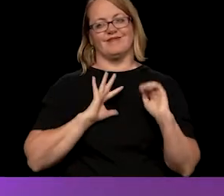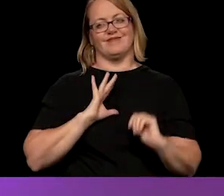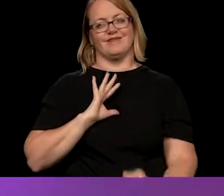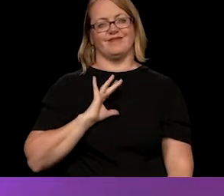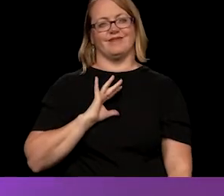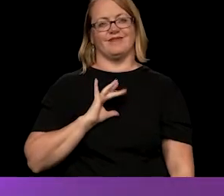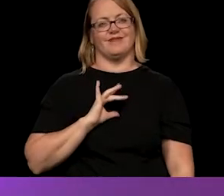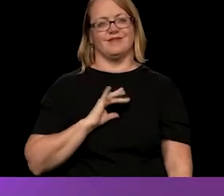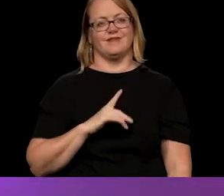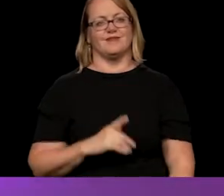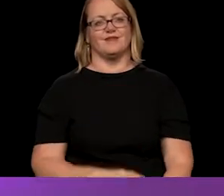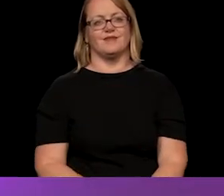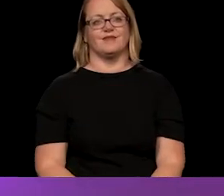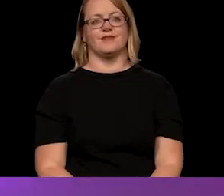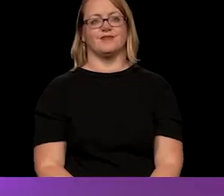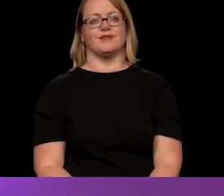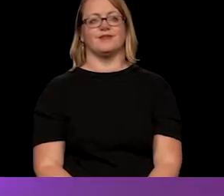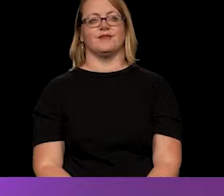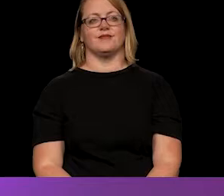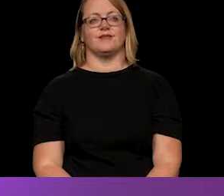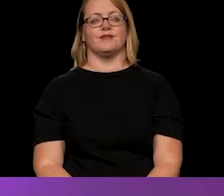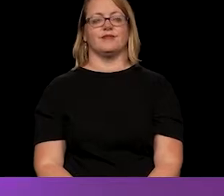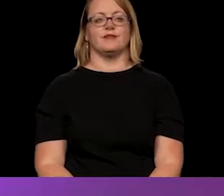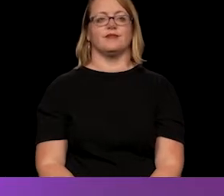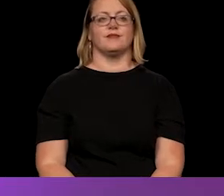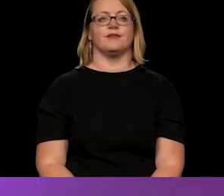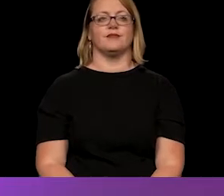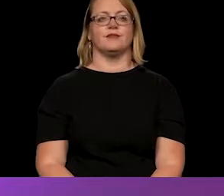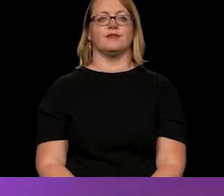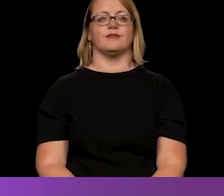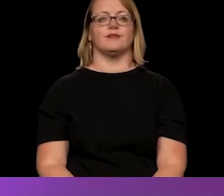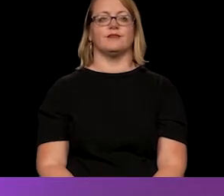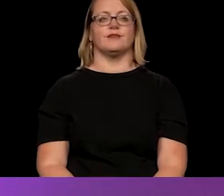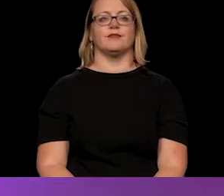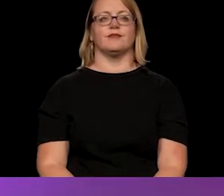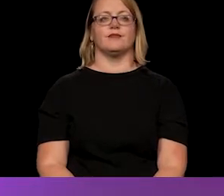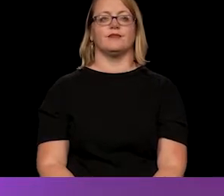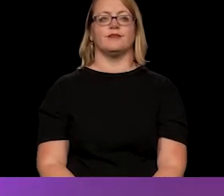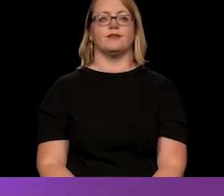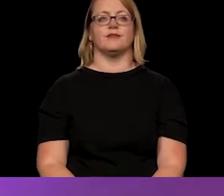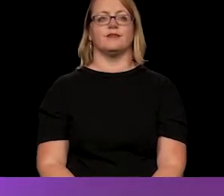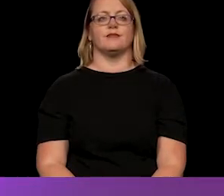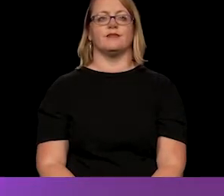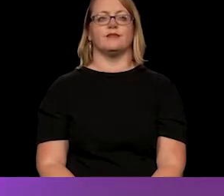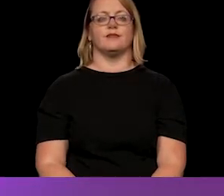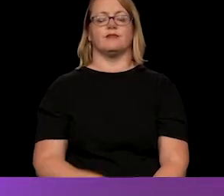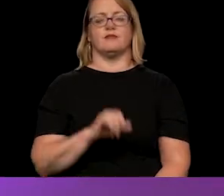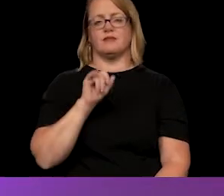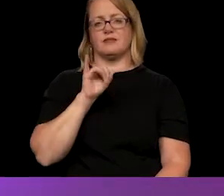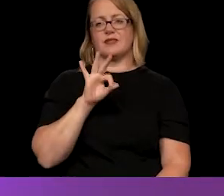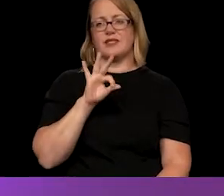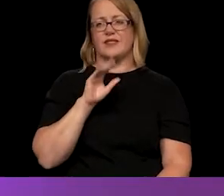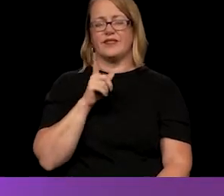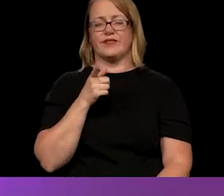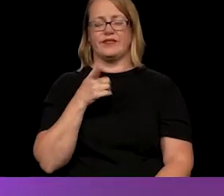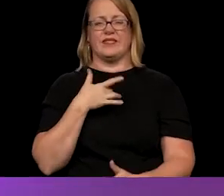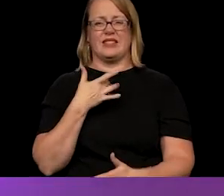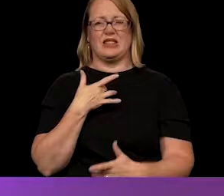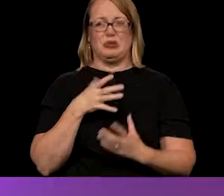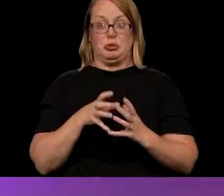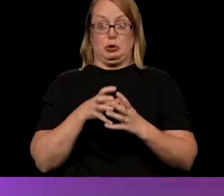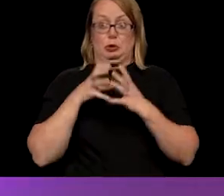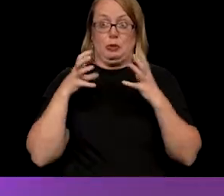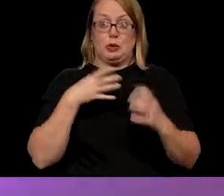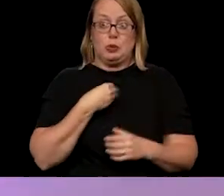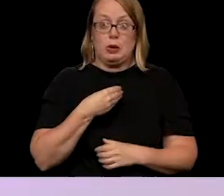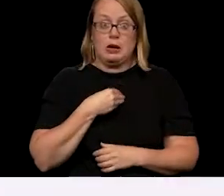Now, sometimes if you feel you might have added too much yellow or too much white, you can actually go back and put little bits of